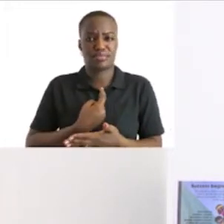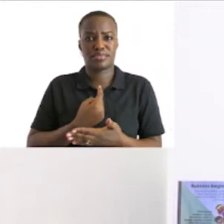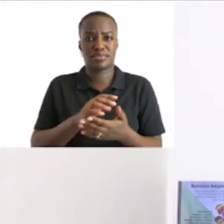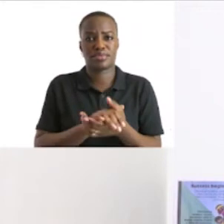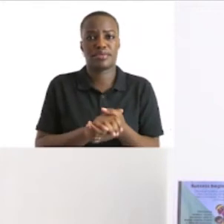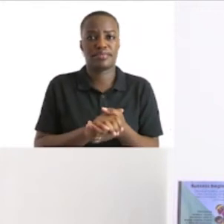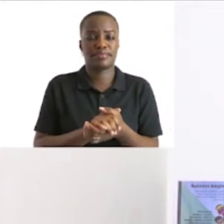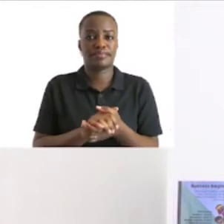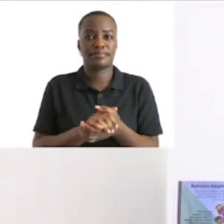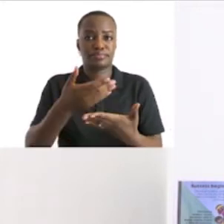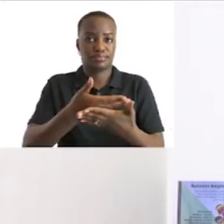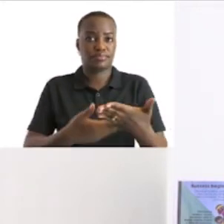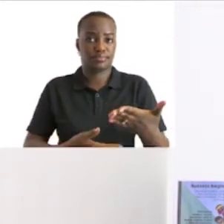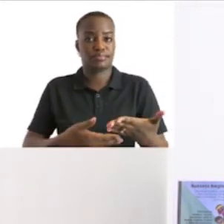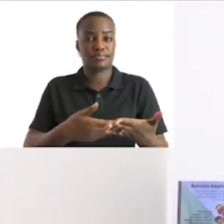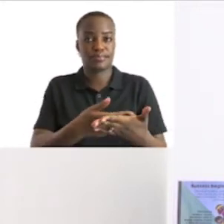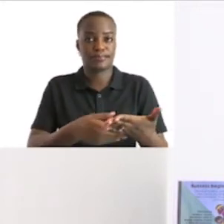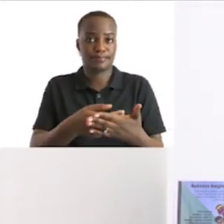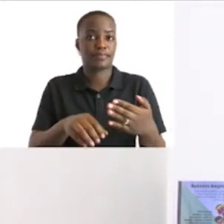as well.